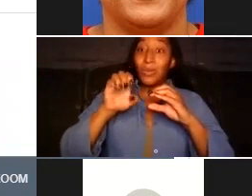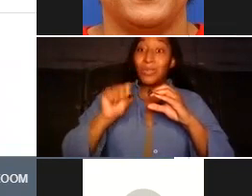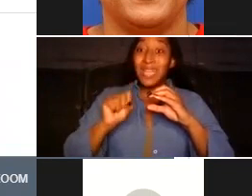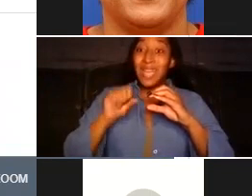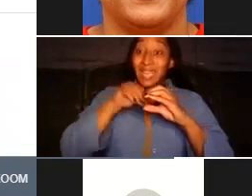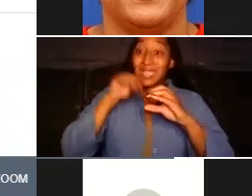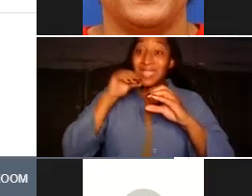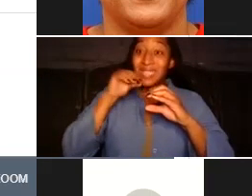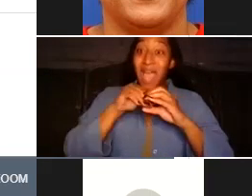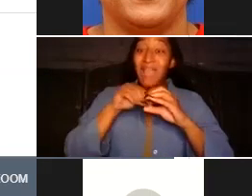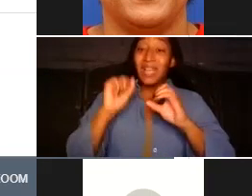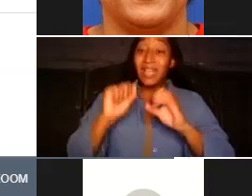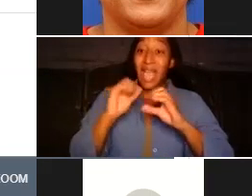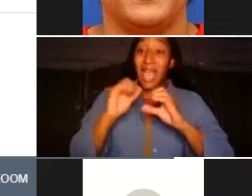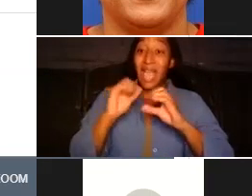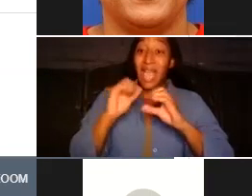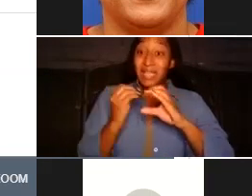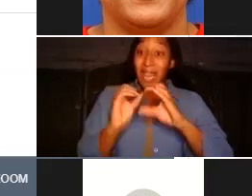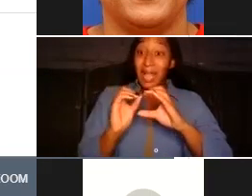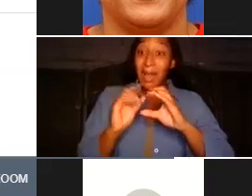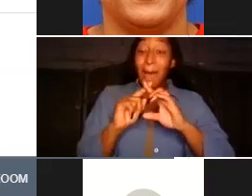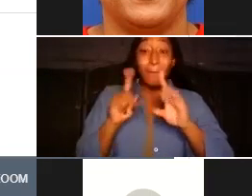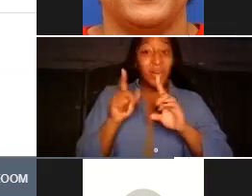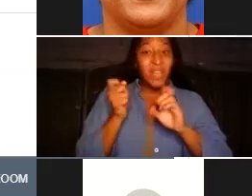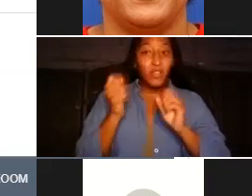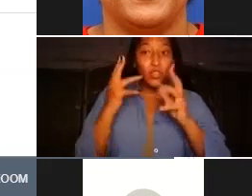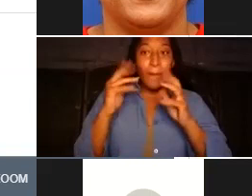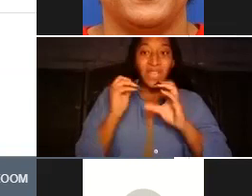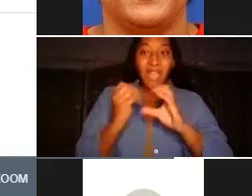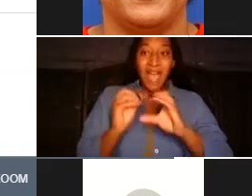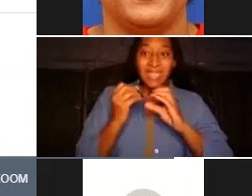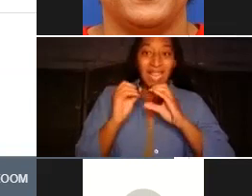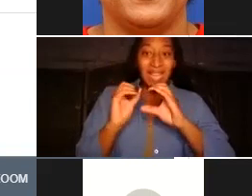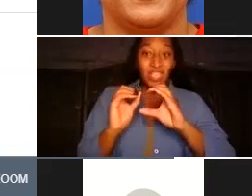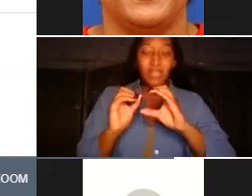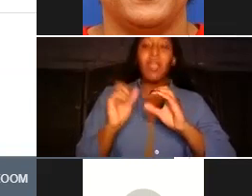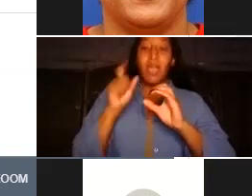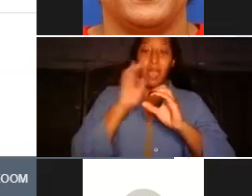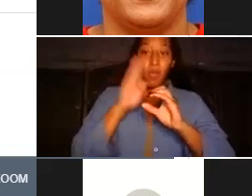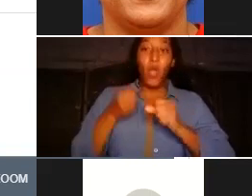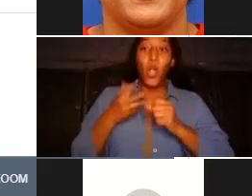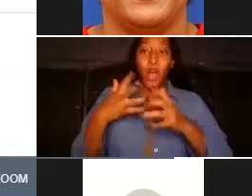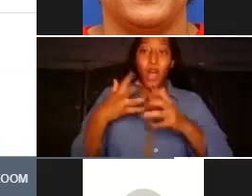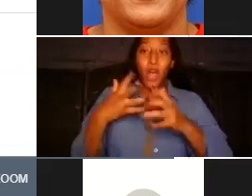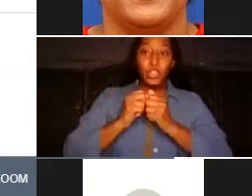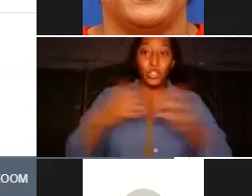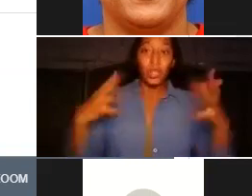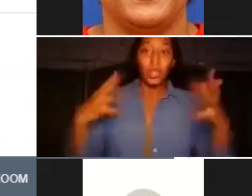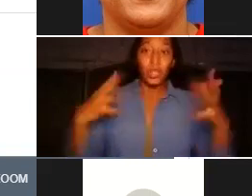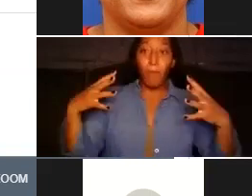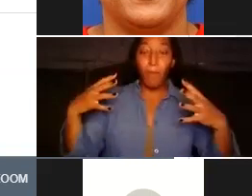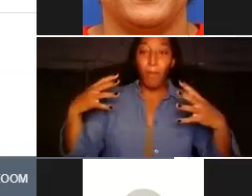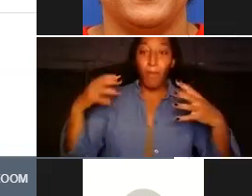So that's what's going on. So you have cases where resonance can be beneficial. You have cases where resonance can